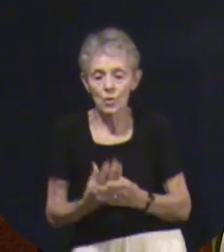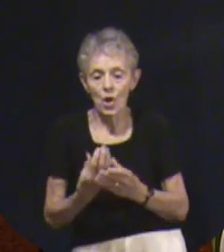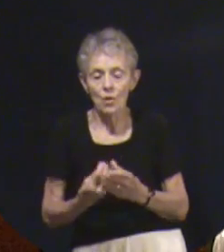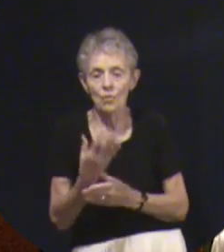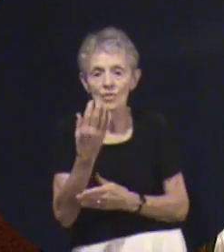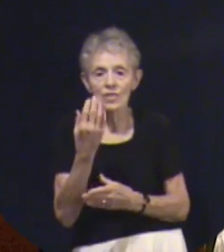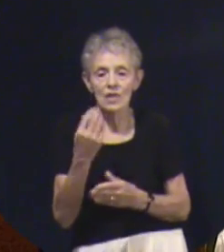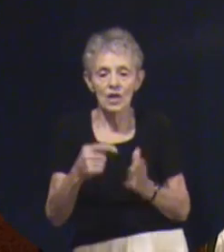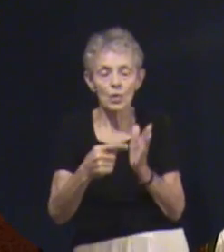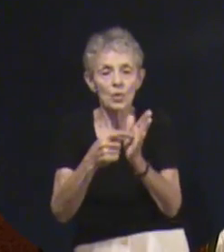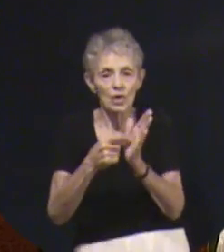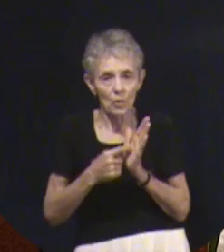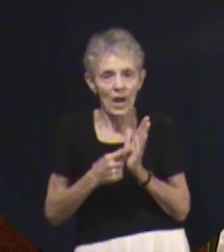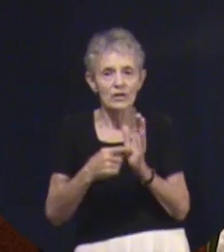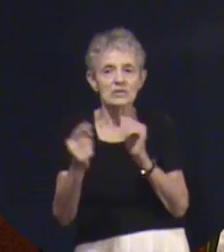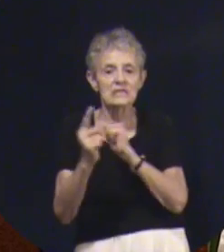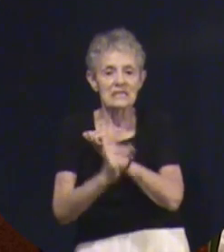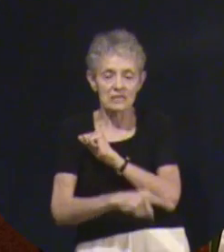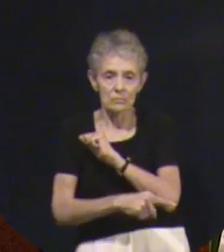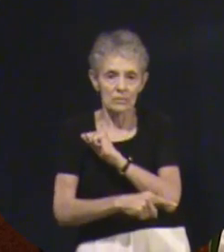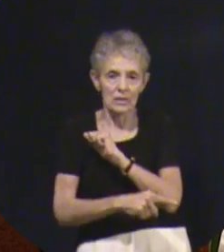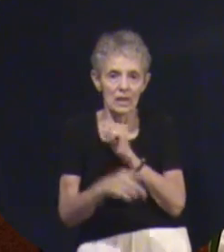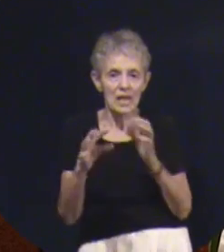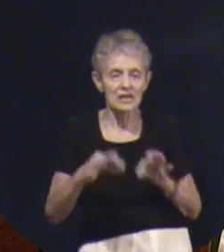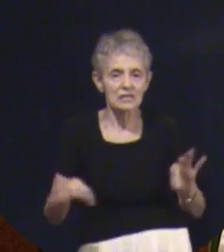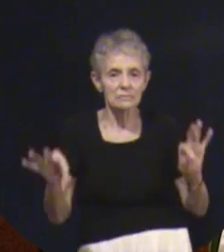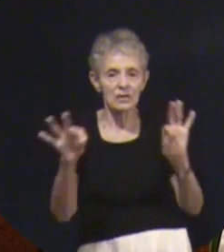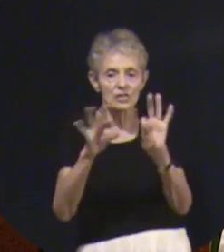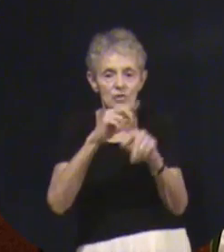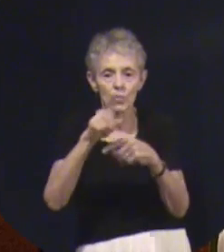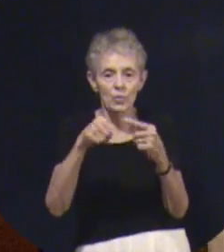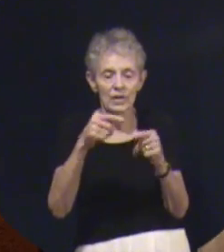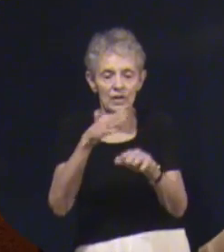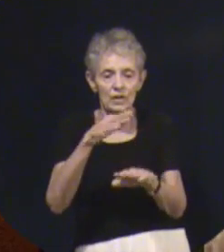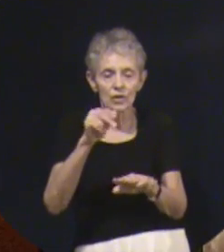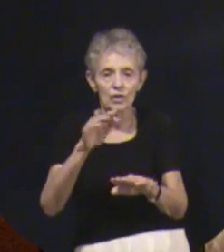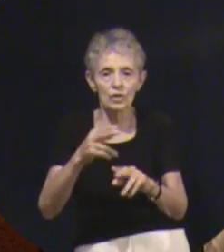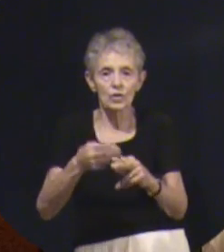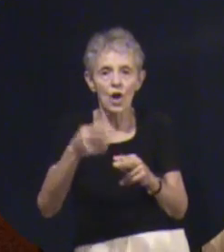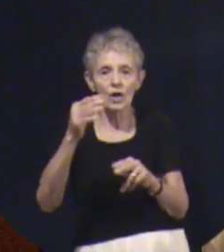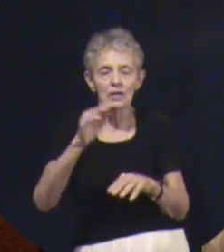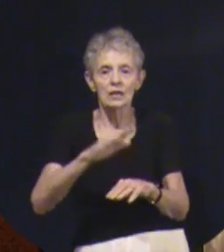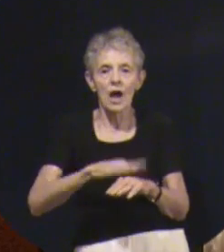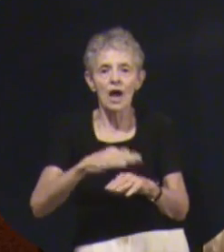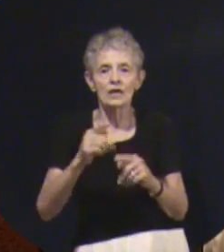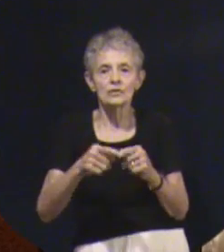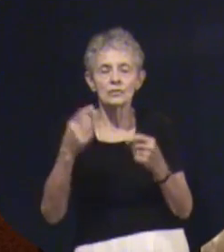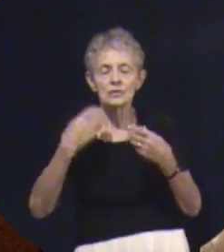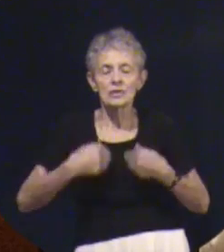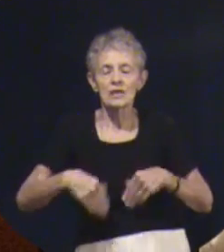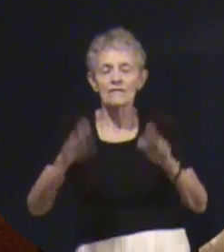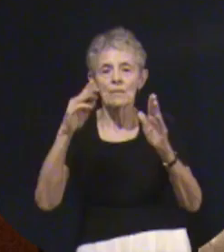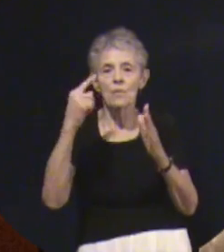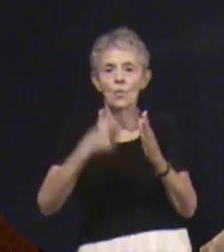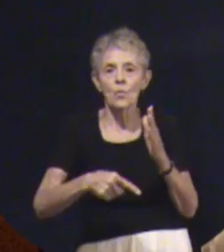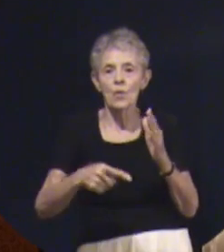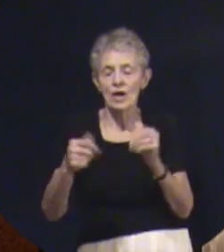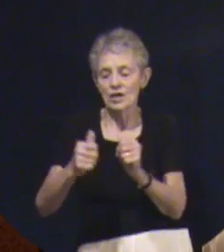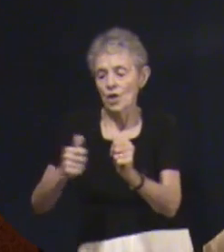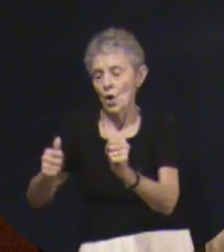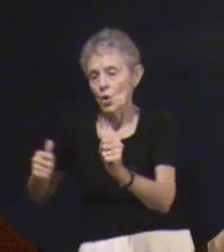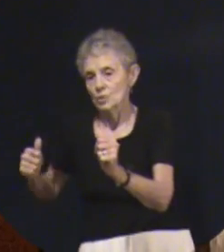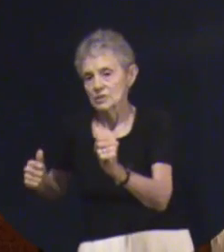always requires discipline, especially when we're called upon to give up whatever holds us back from